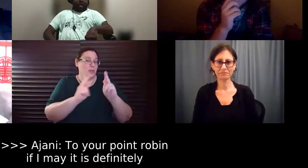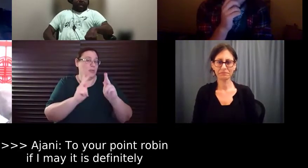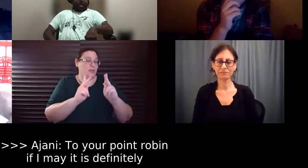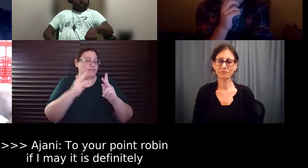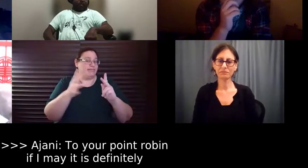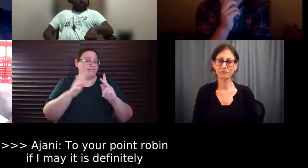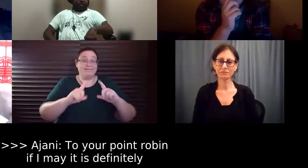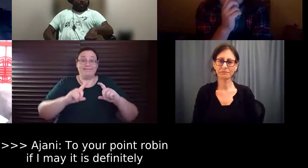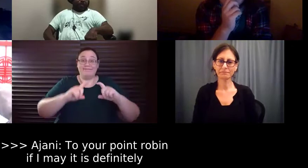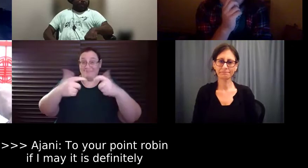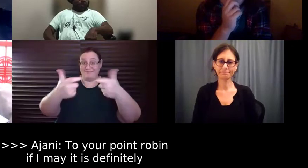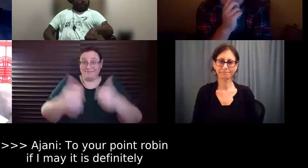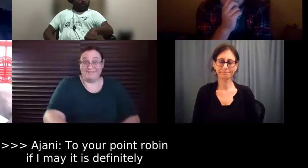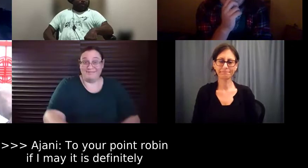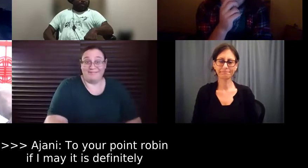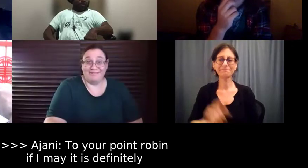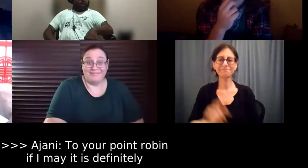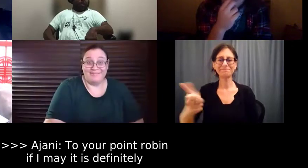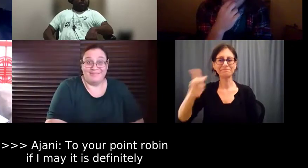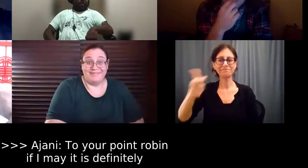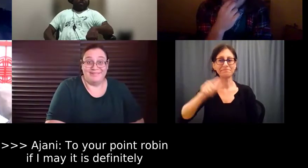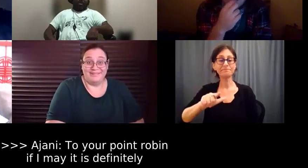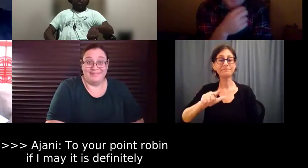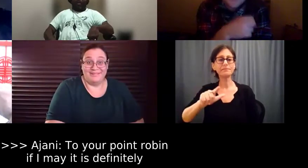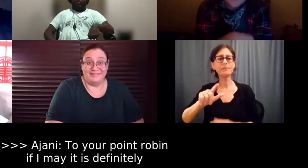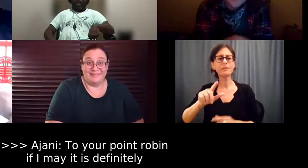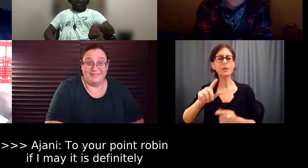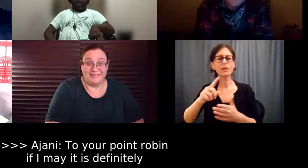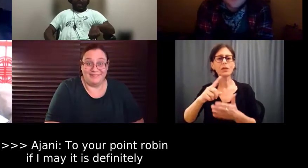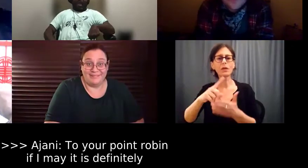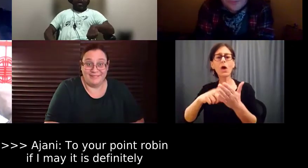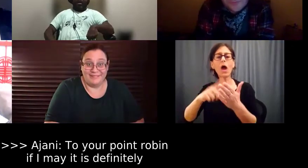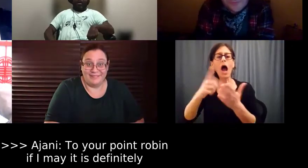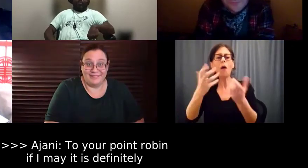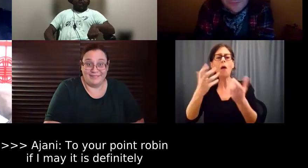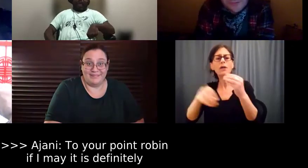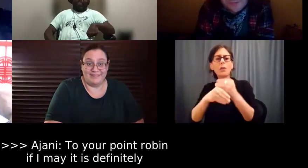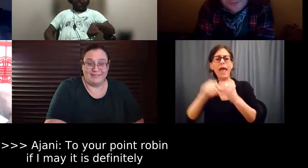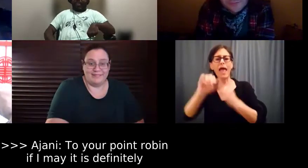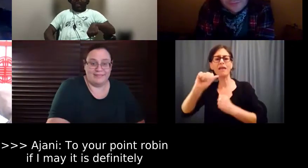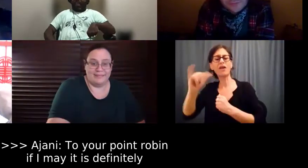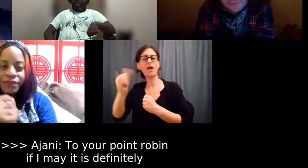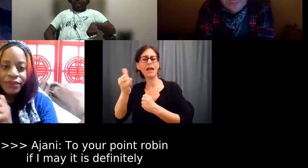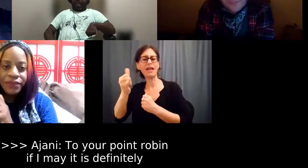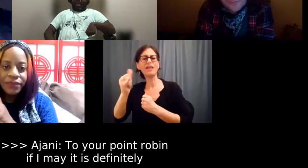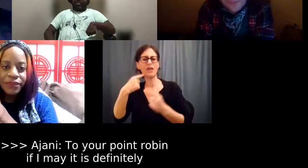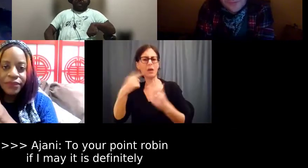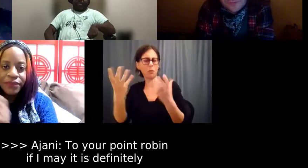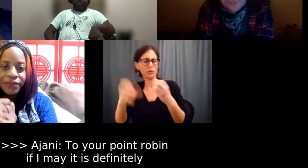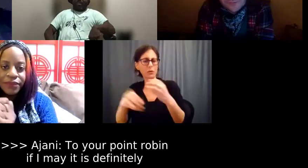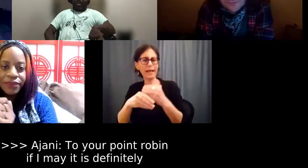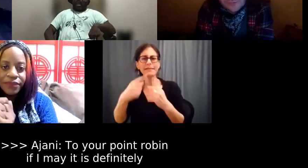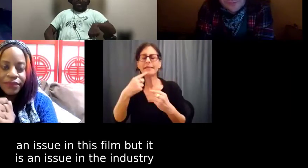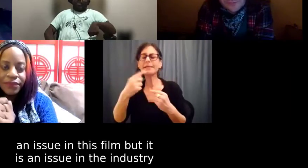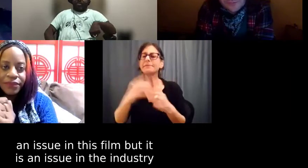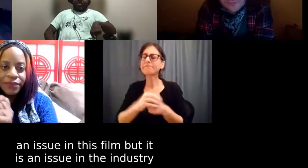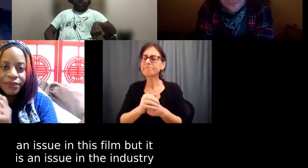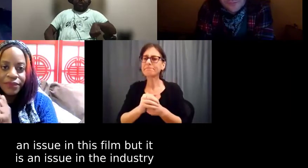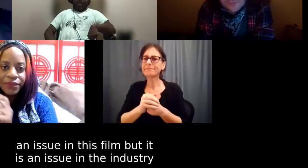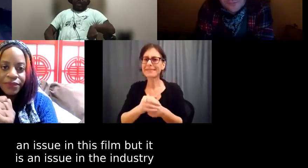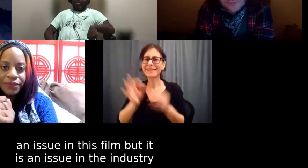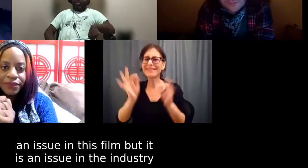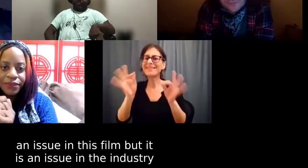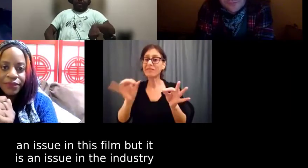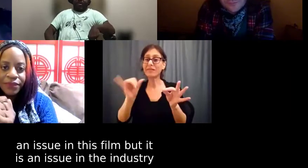thing. But to your point, Robin, if I may, I think that it's definitely an